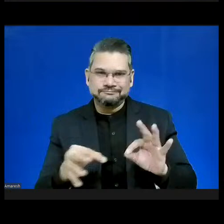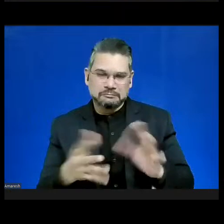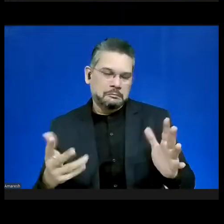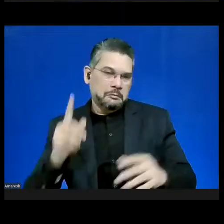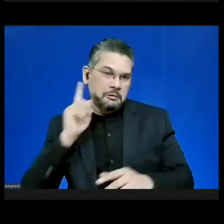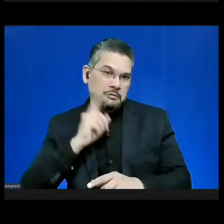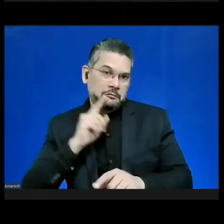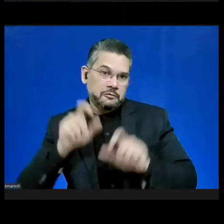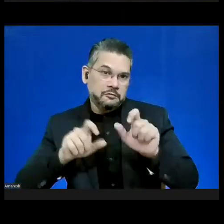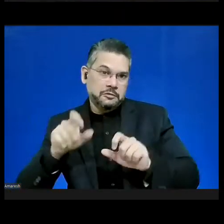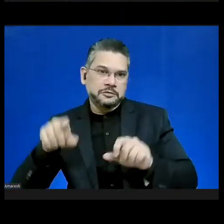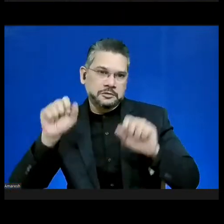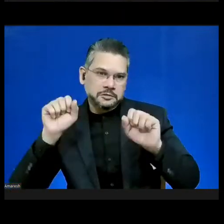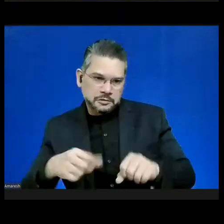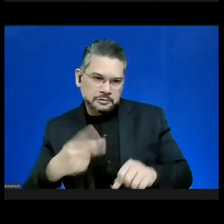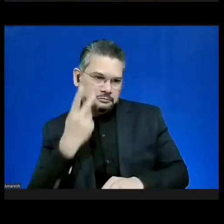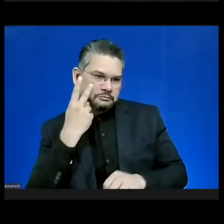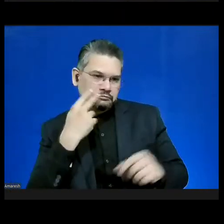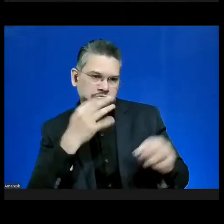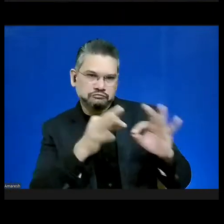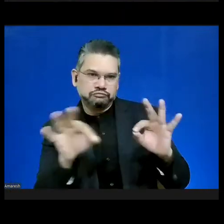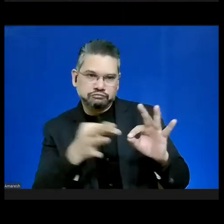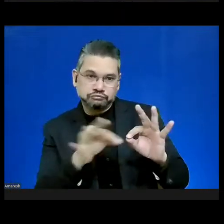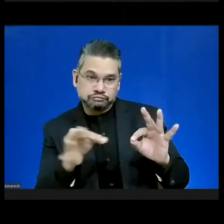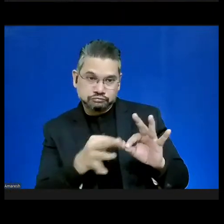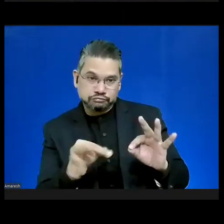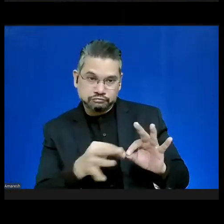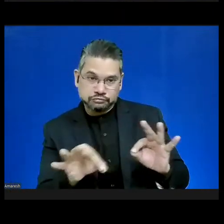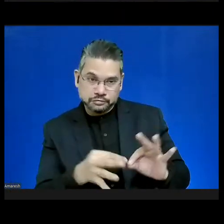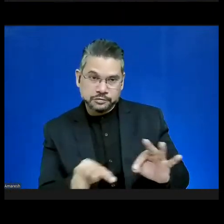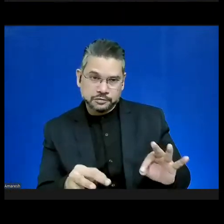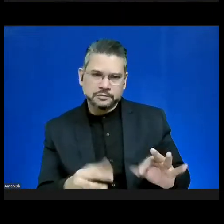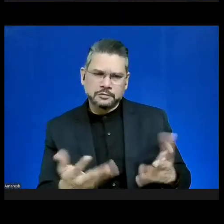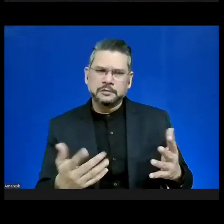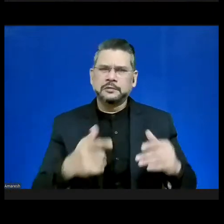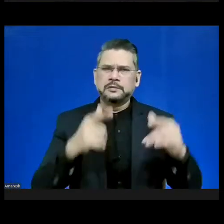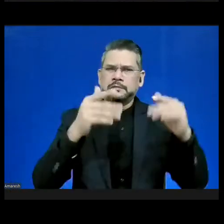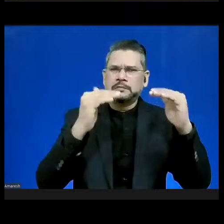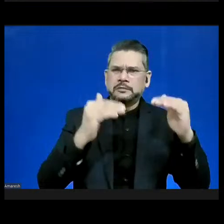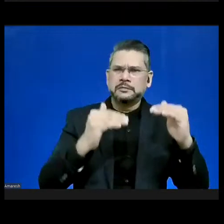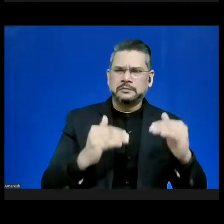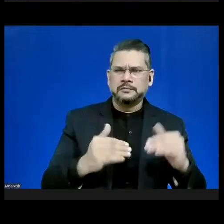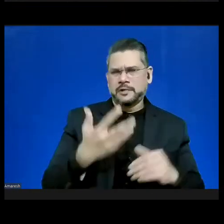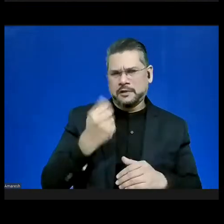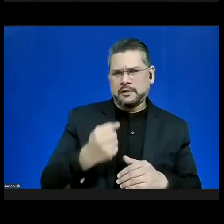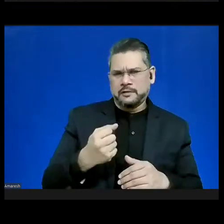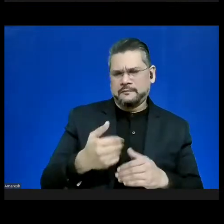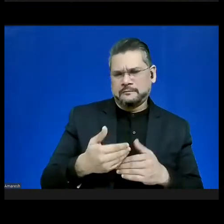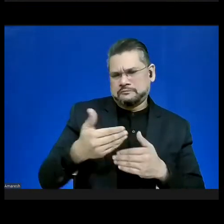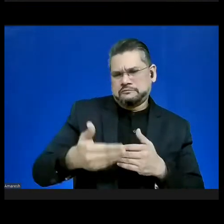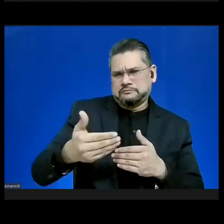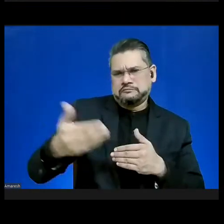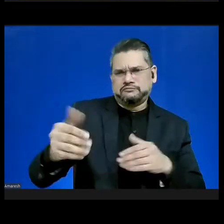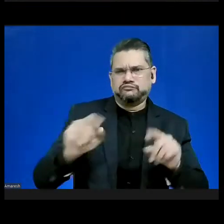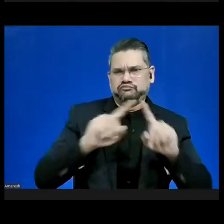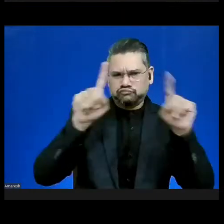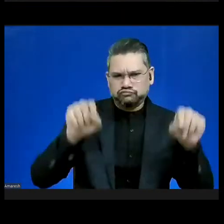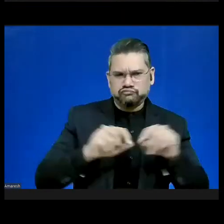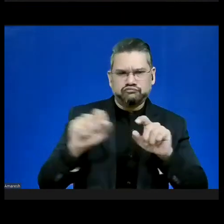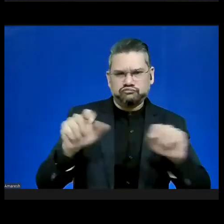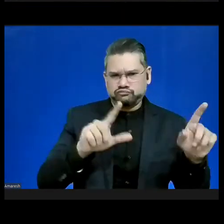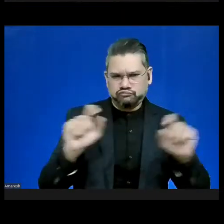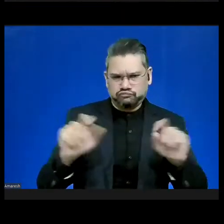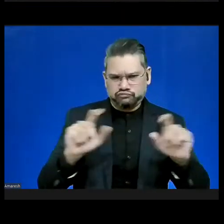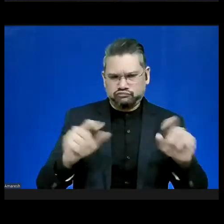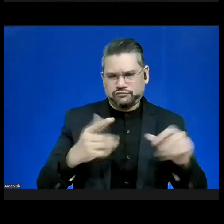is there. Links should be meaningful. I will come to these things in my subsequent slides, so I will just browse through these at this